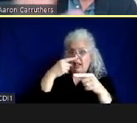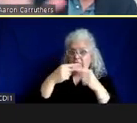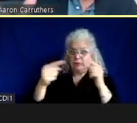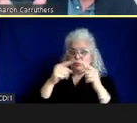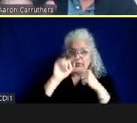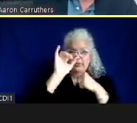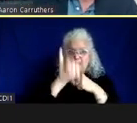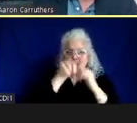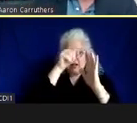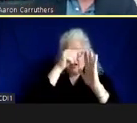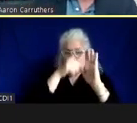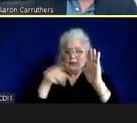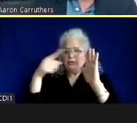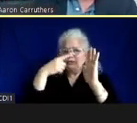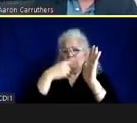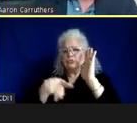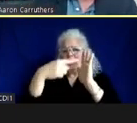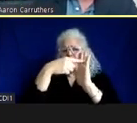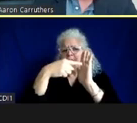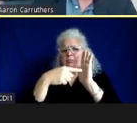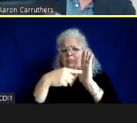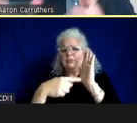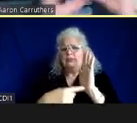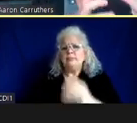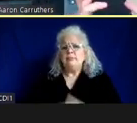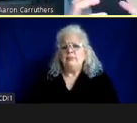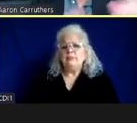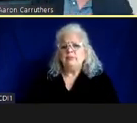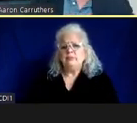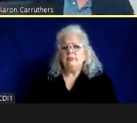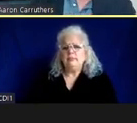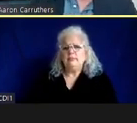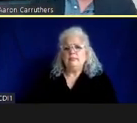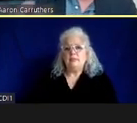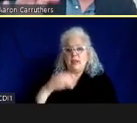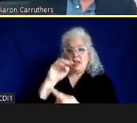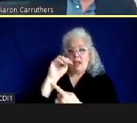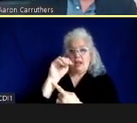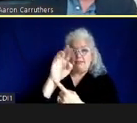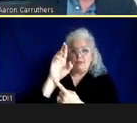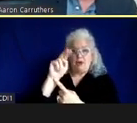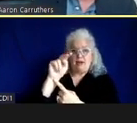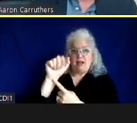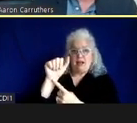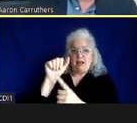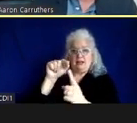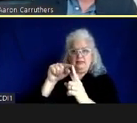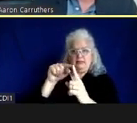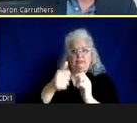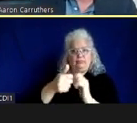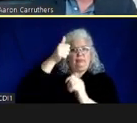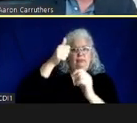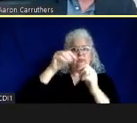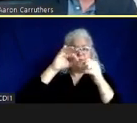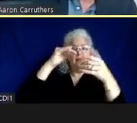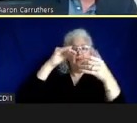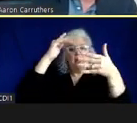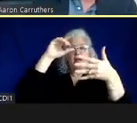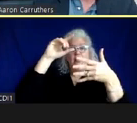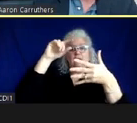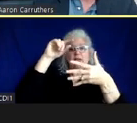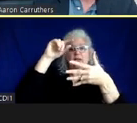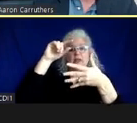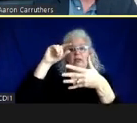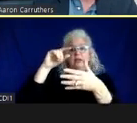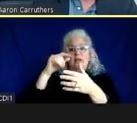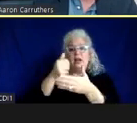Anything beyond the mRNA is just used to transport the mRNA. So these ingredients are in small doses, but it still may be